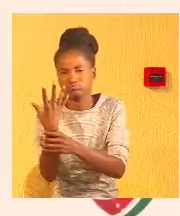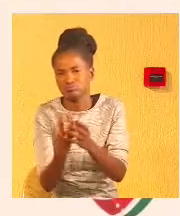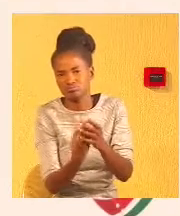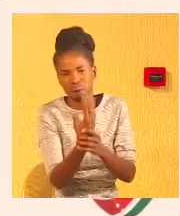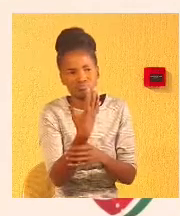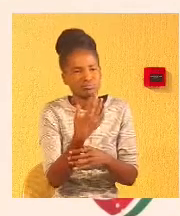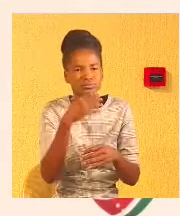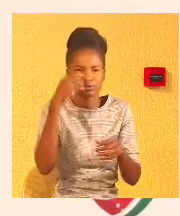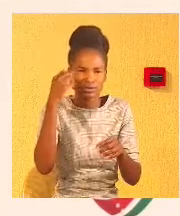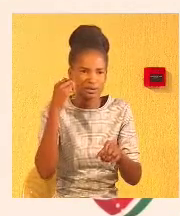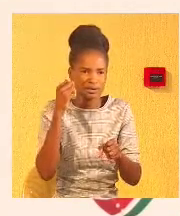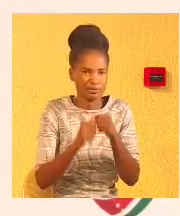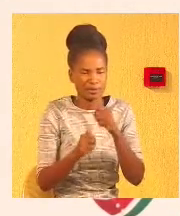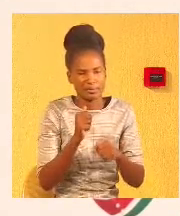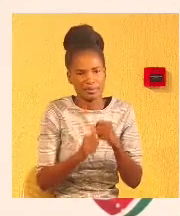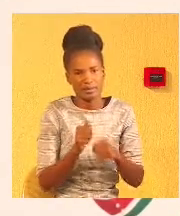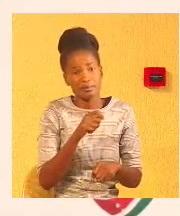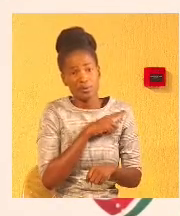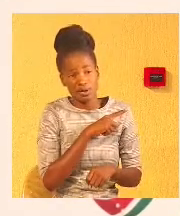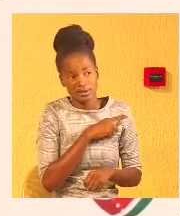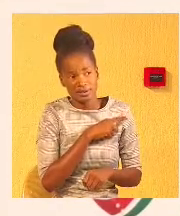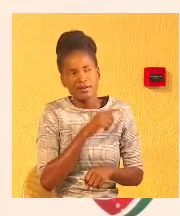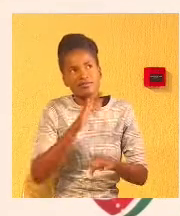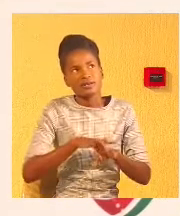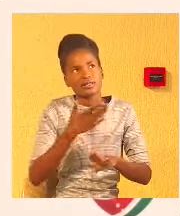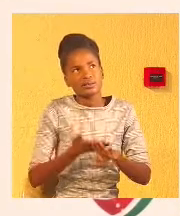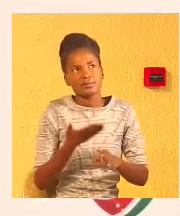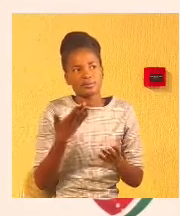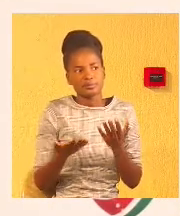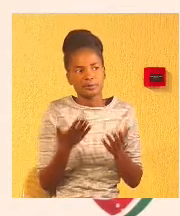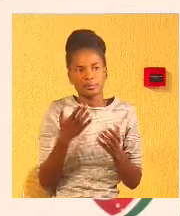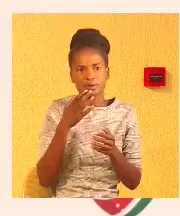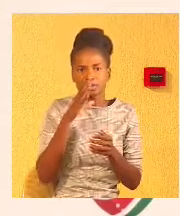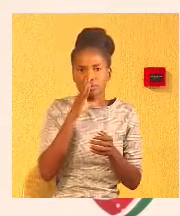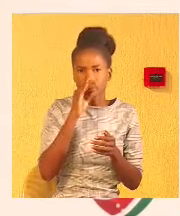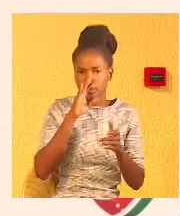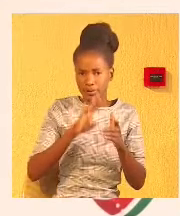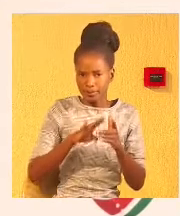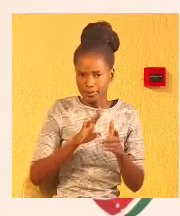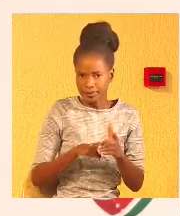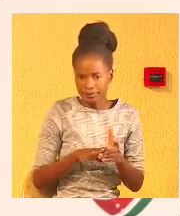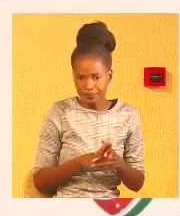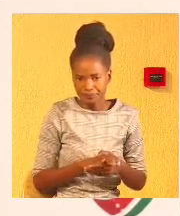Just to give you a little bit of an example, if we are talking about,